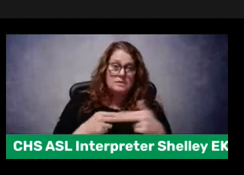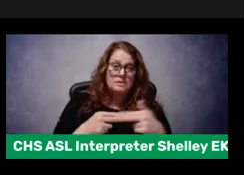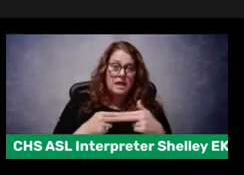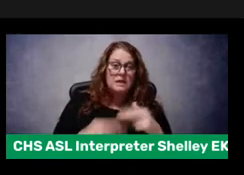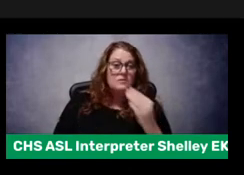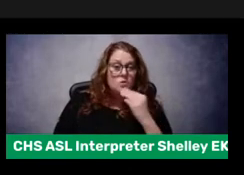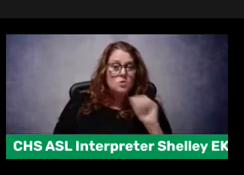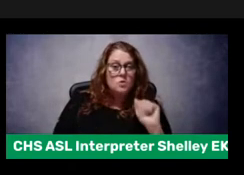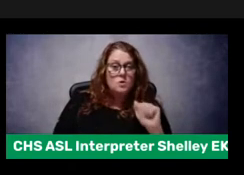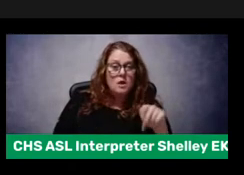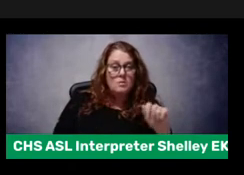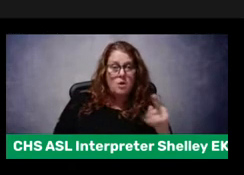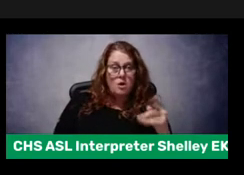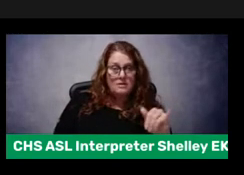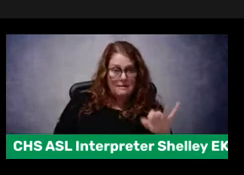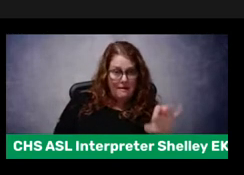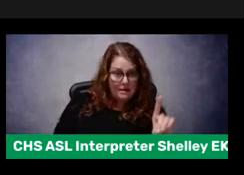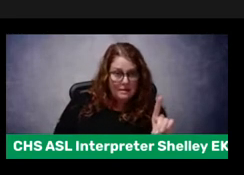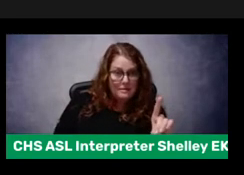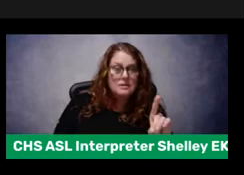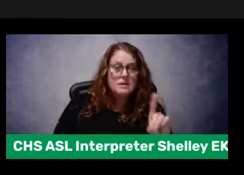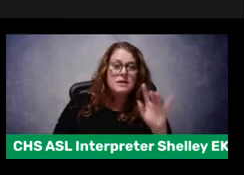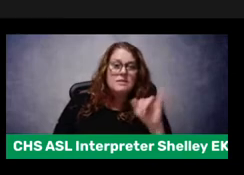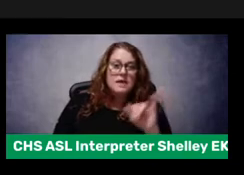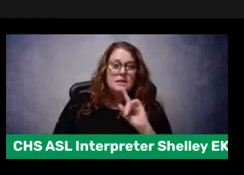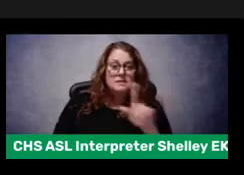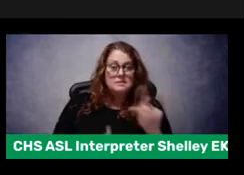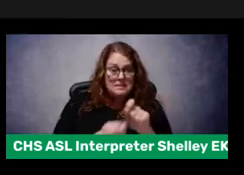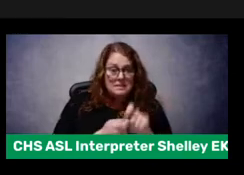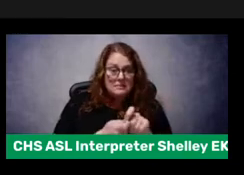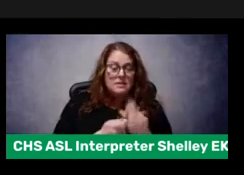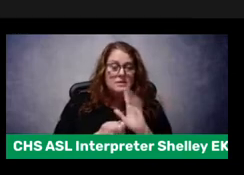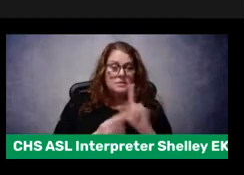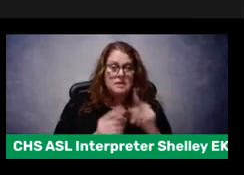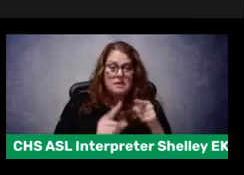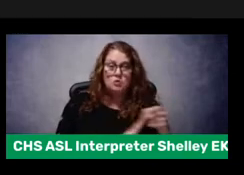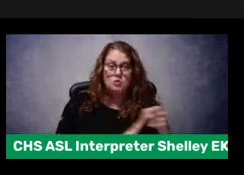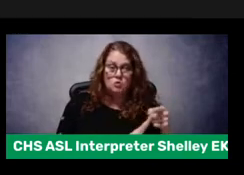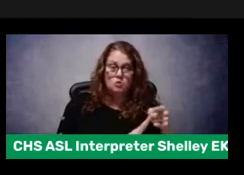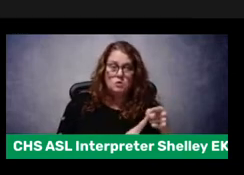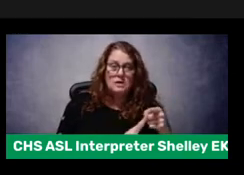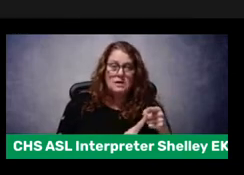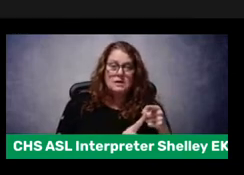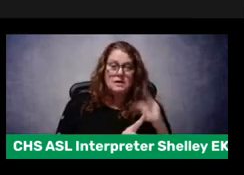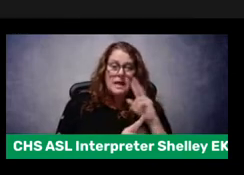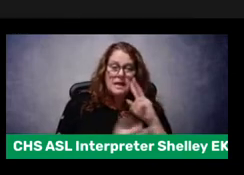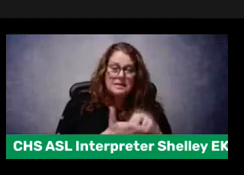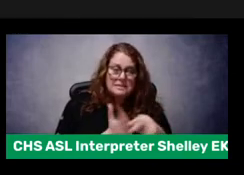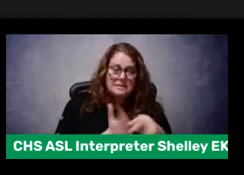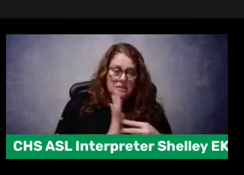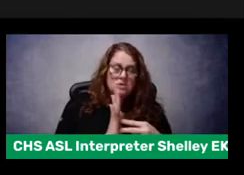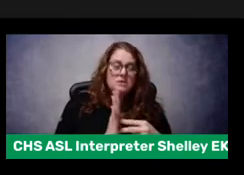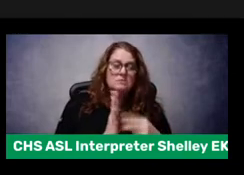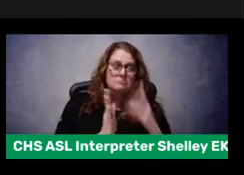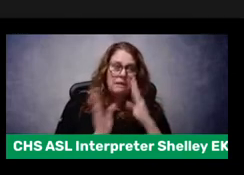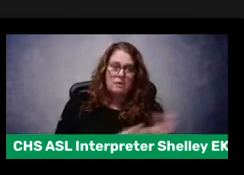apartheid. And food apartheid is specifically speaking to an intentionality, a deliberateness of our